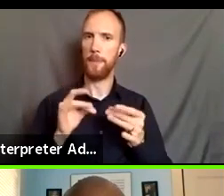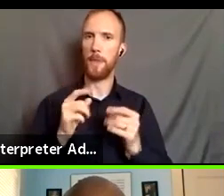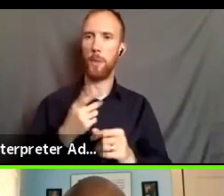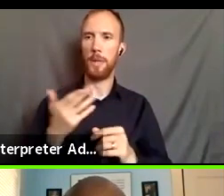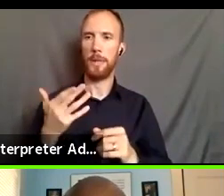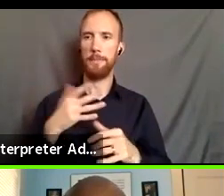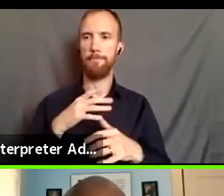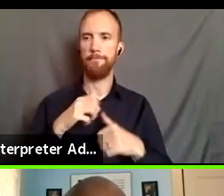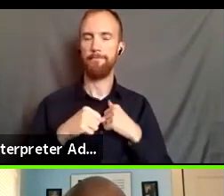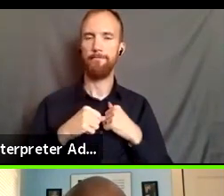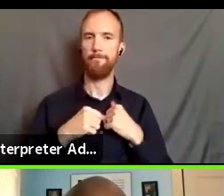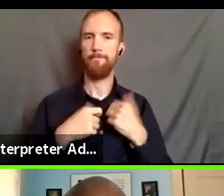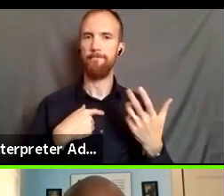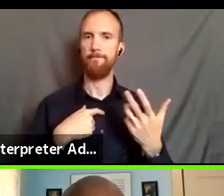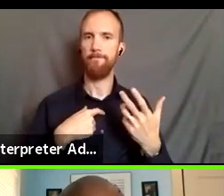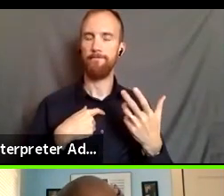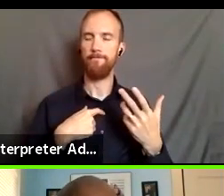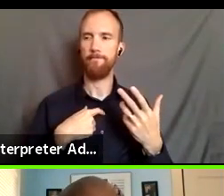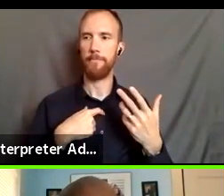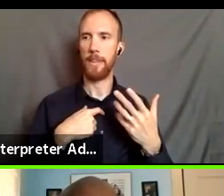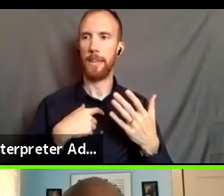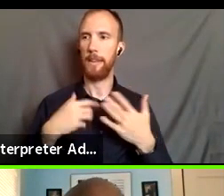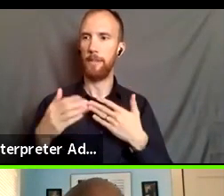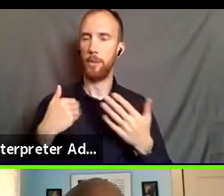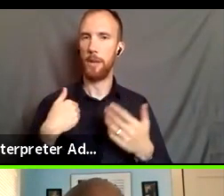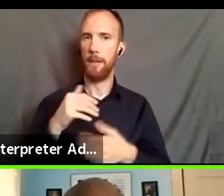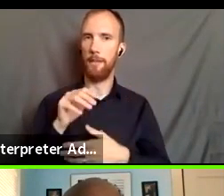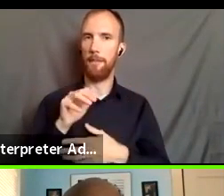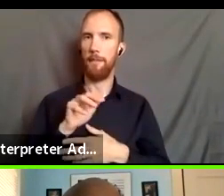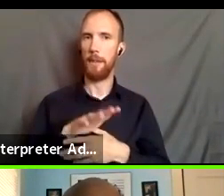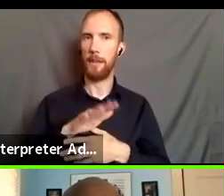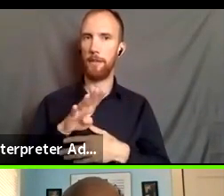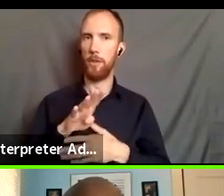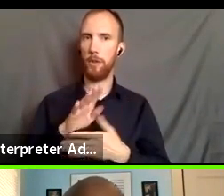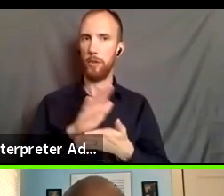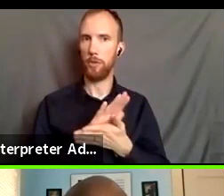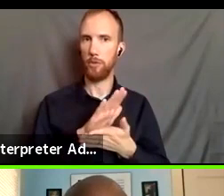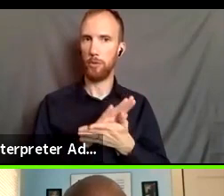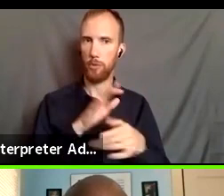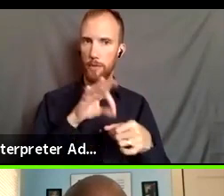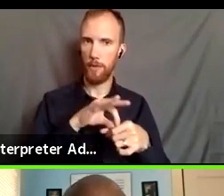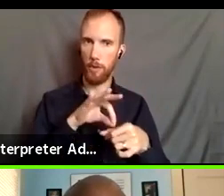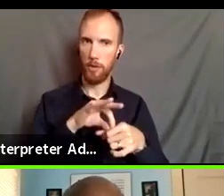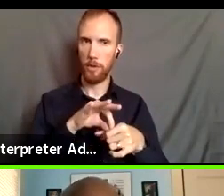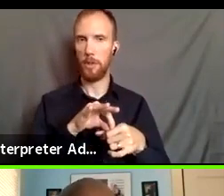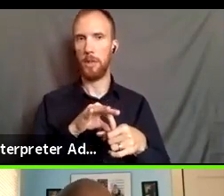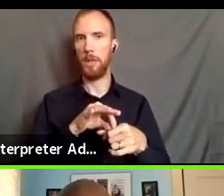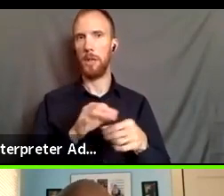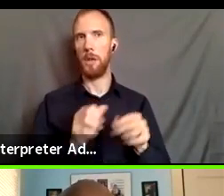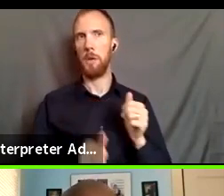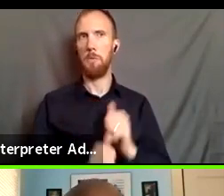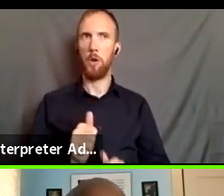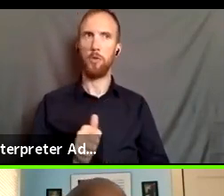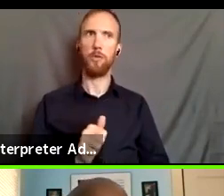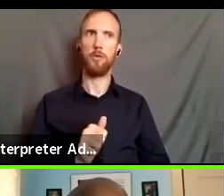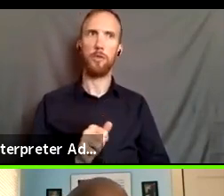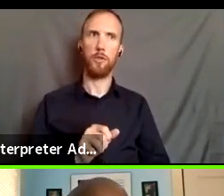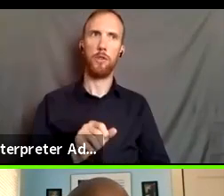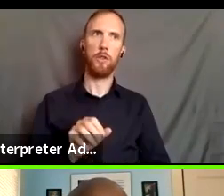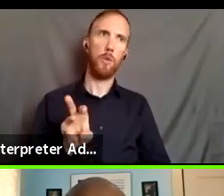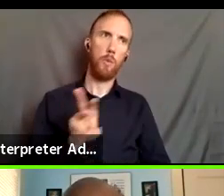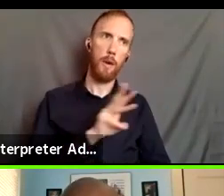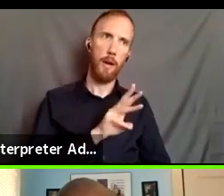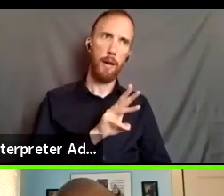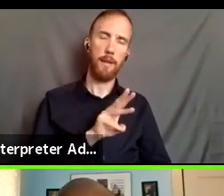is the fact that even though we had the 54 schools that voted and yeah they're pretty much probably on the west south side of chicago